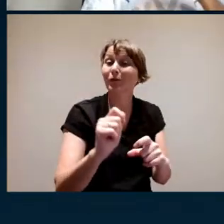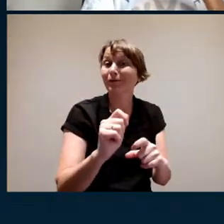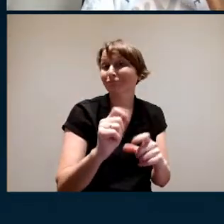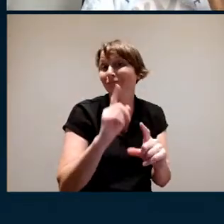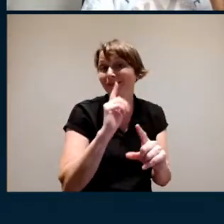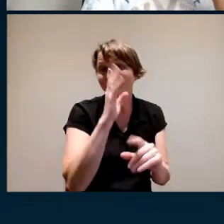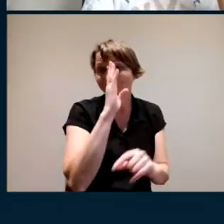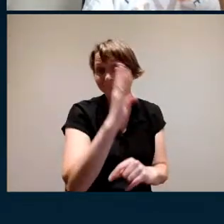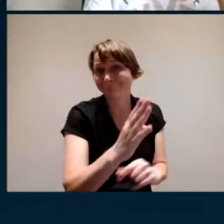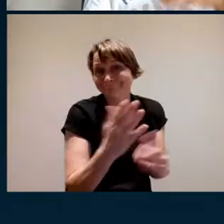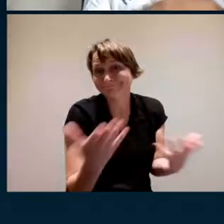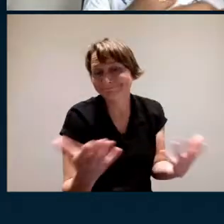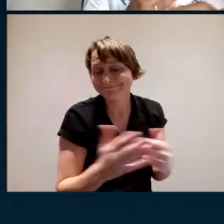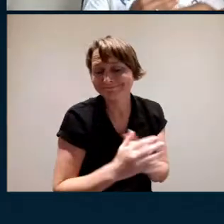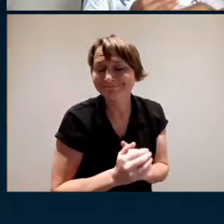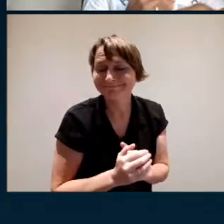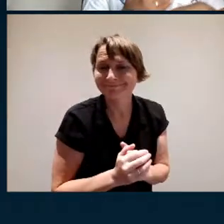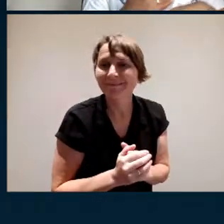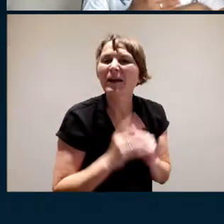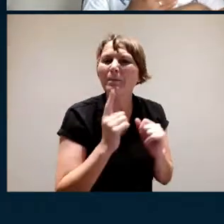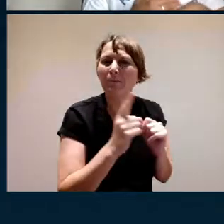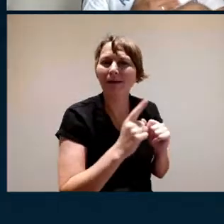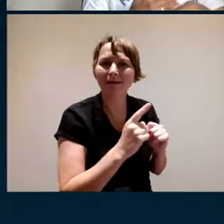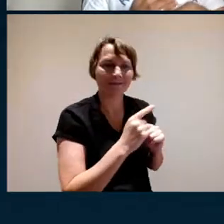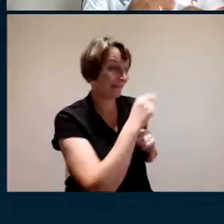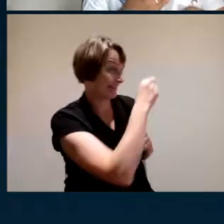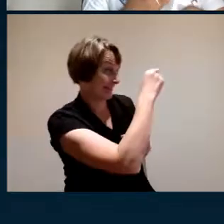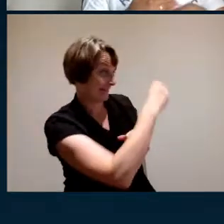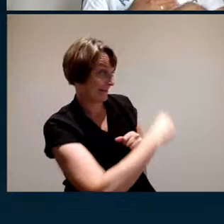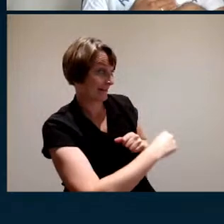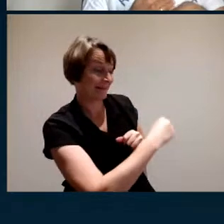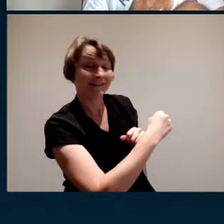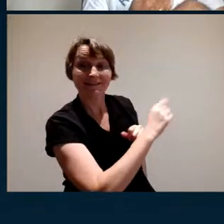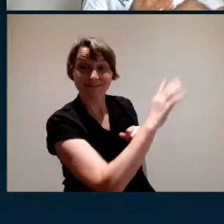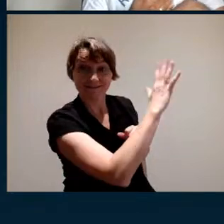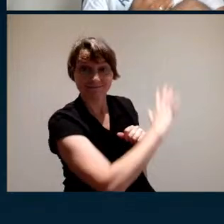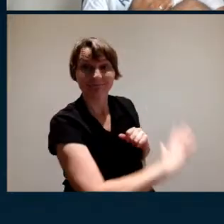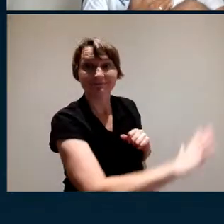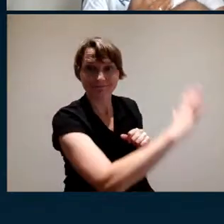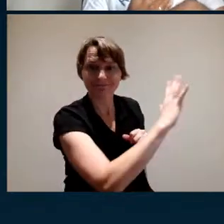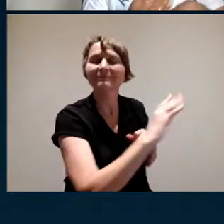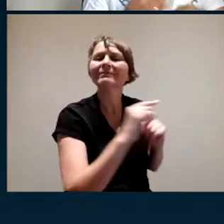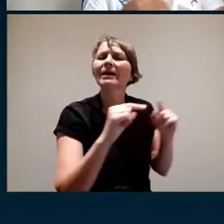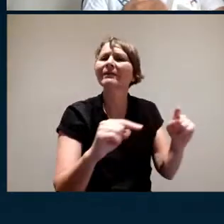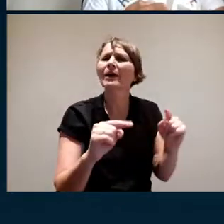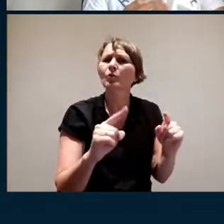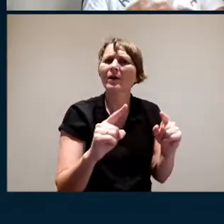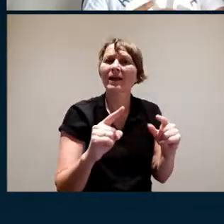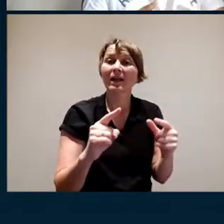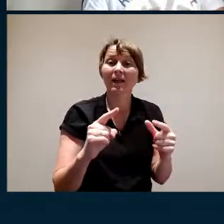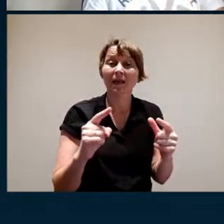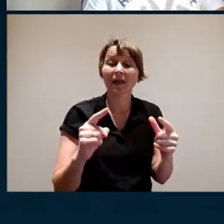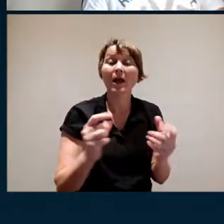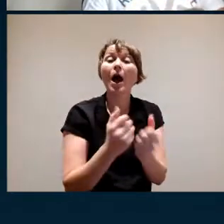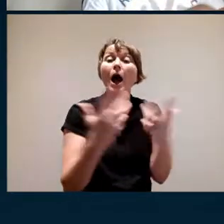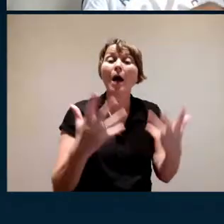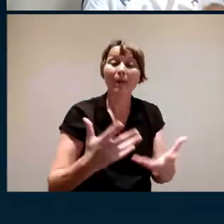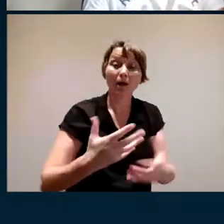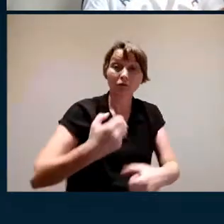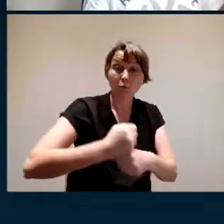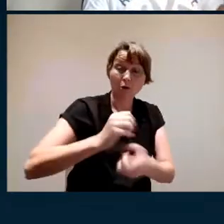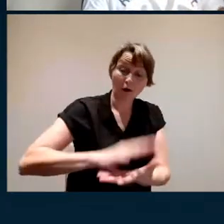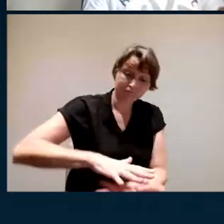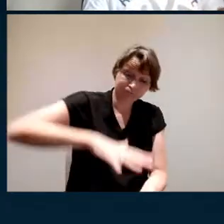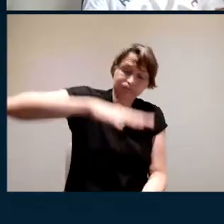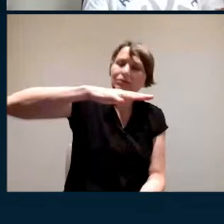this pattern minimizes the workload and maintains the code quality, and always reusable parts of code are